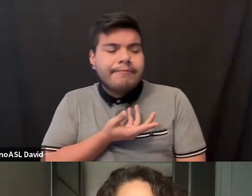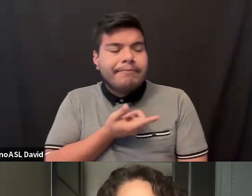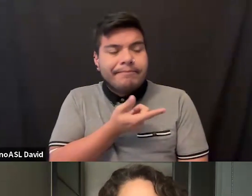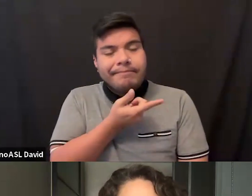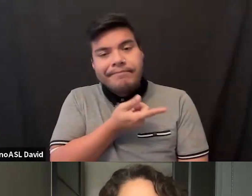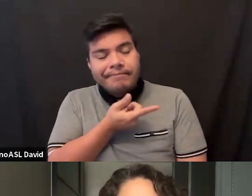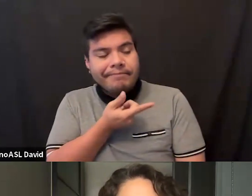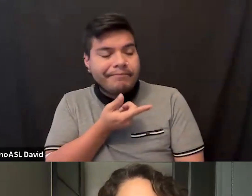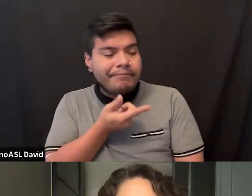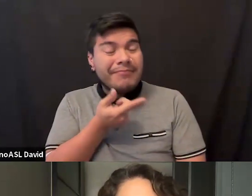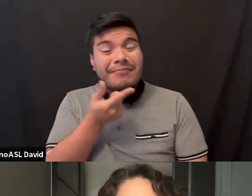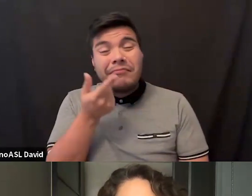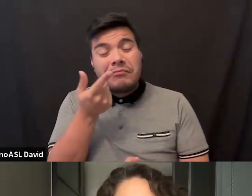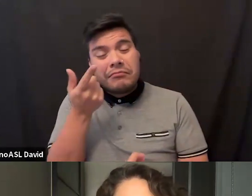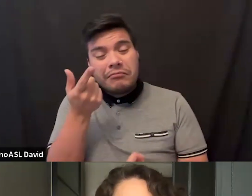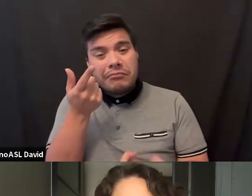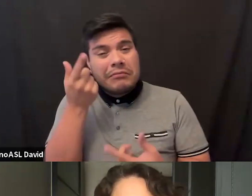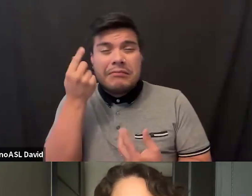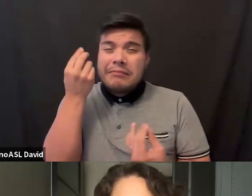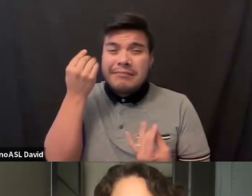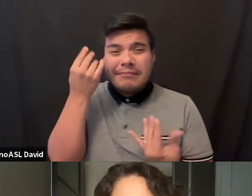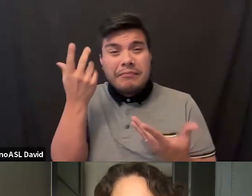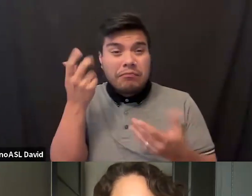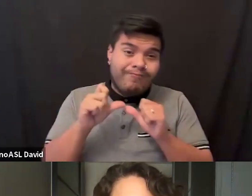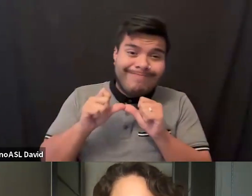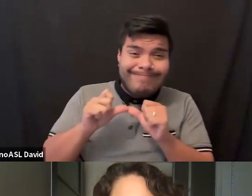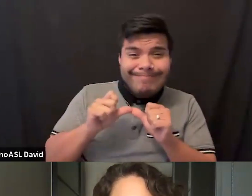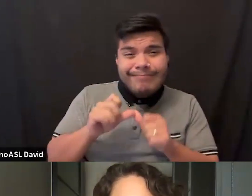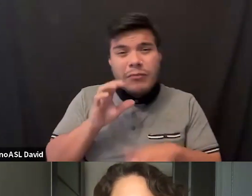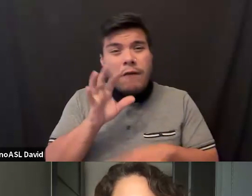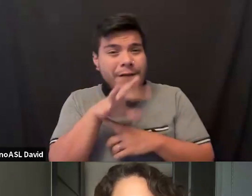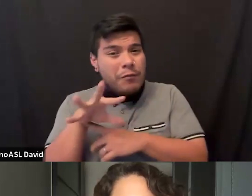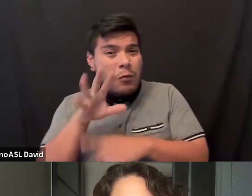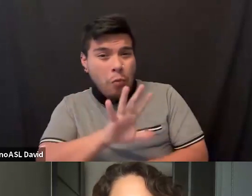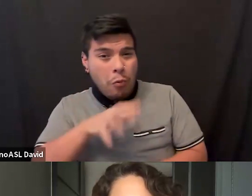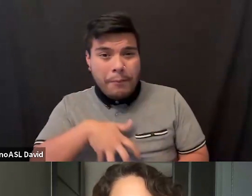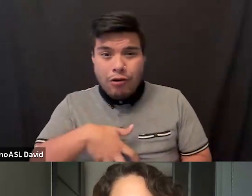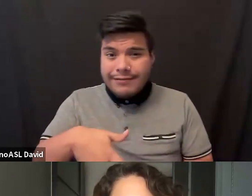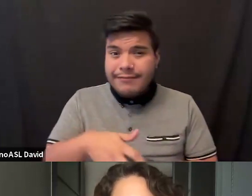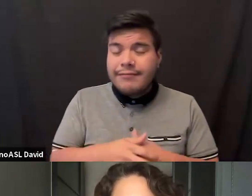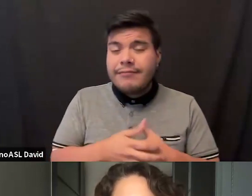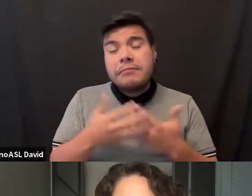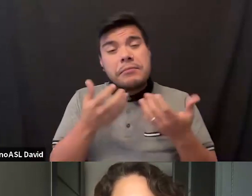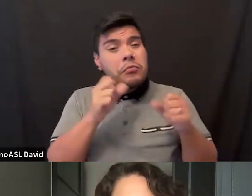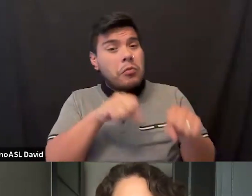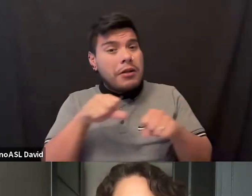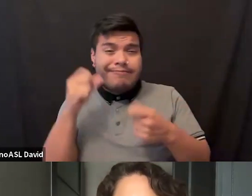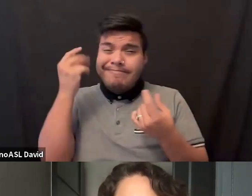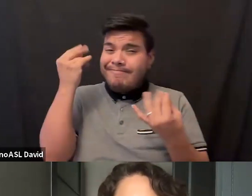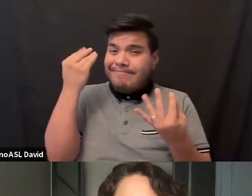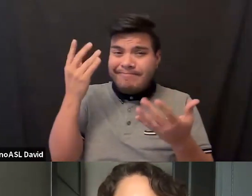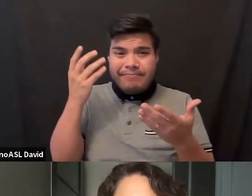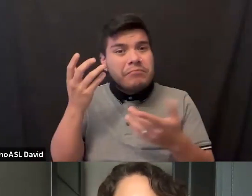about to continue filming her pregnancy, and possibly thinking about making